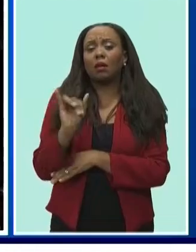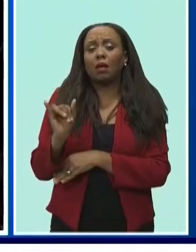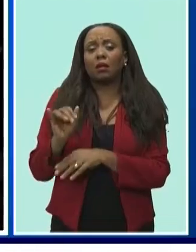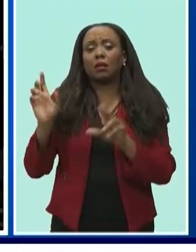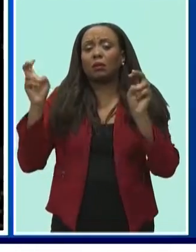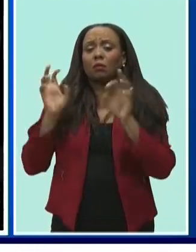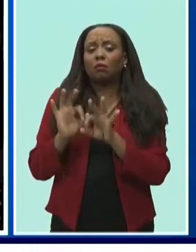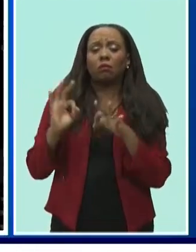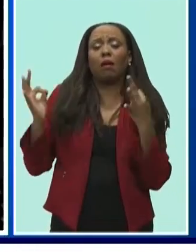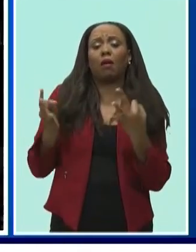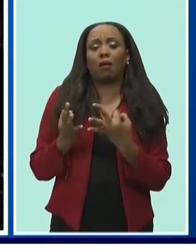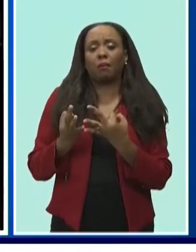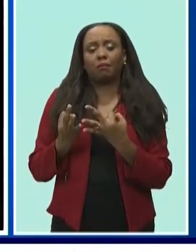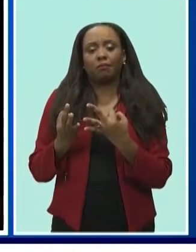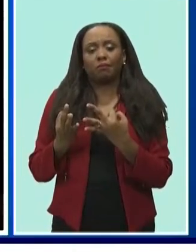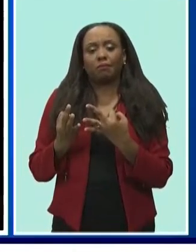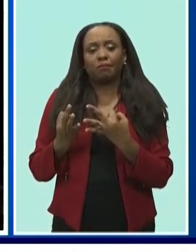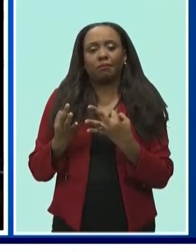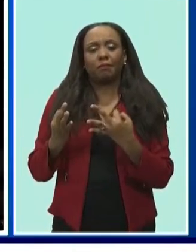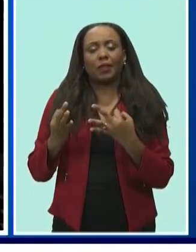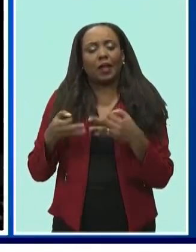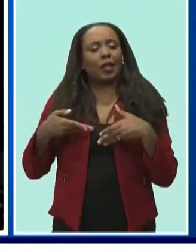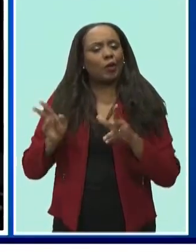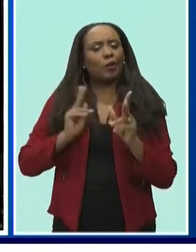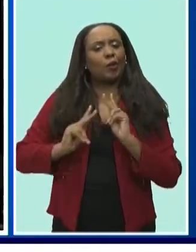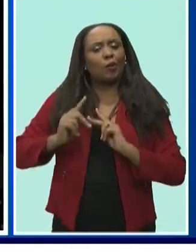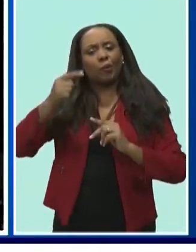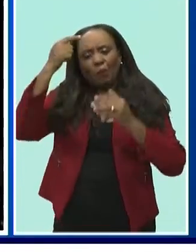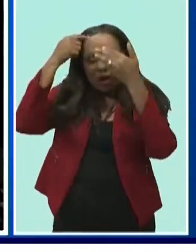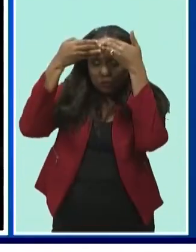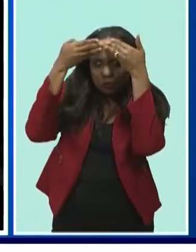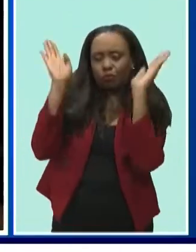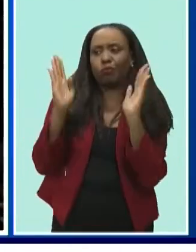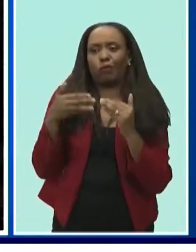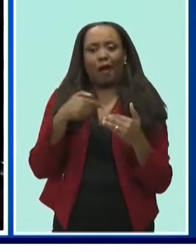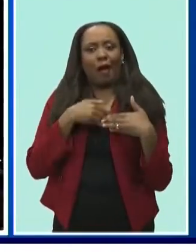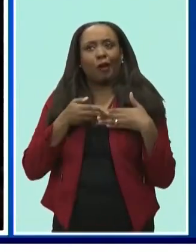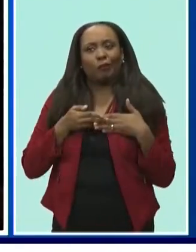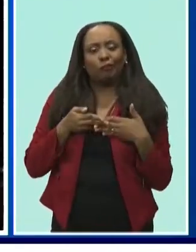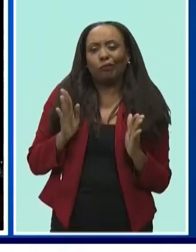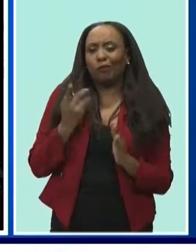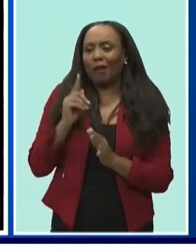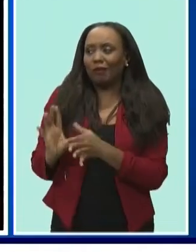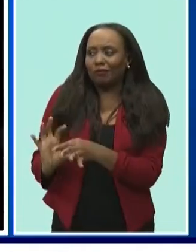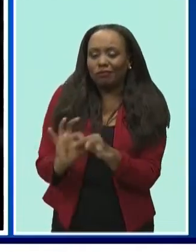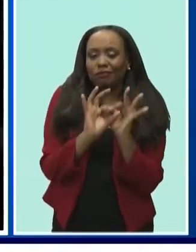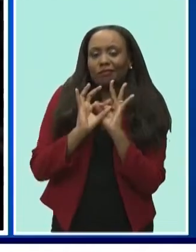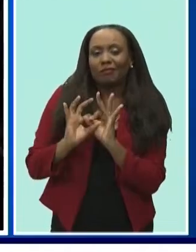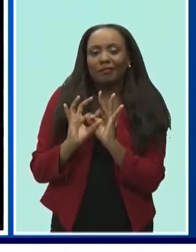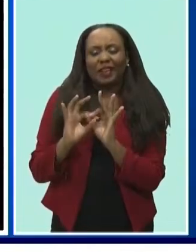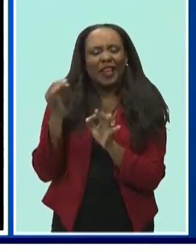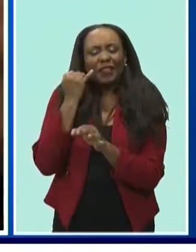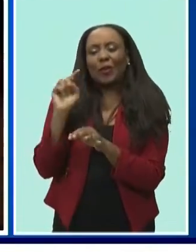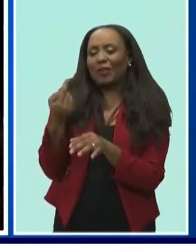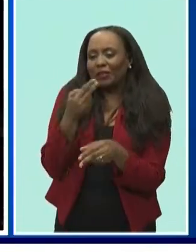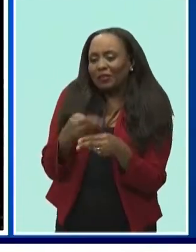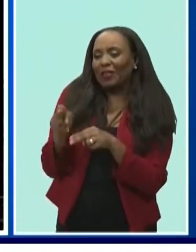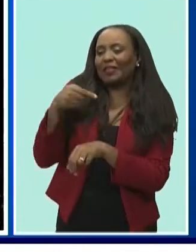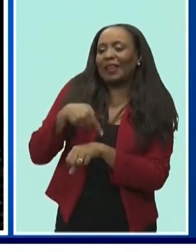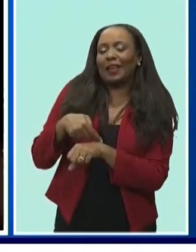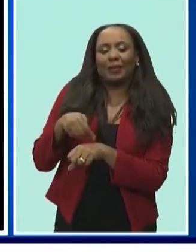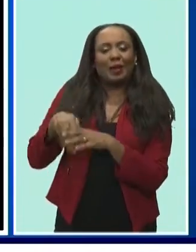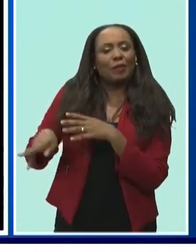allow persons to open up their minds and hearts to the idea of unity, even if it's just temporarily in